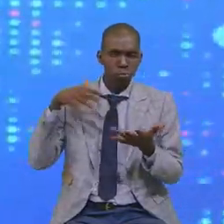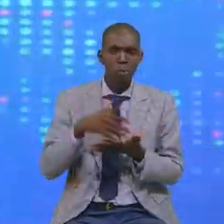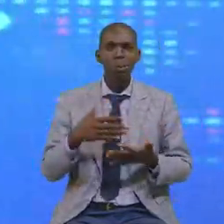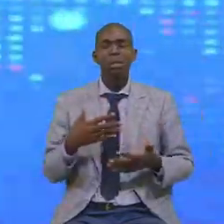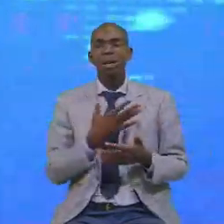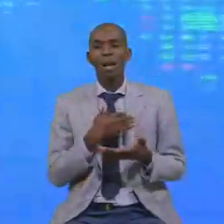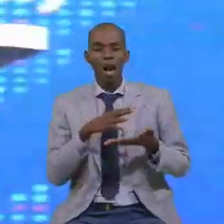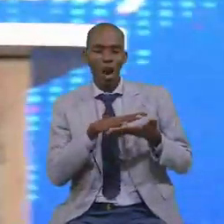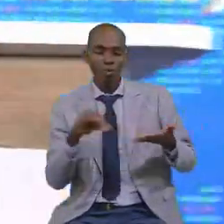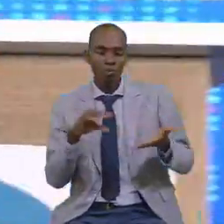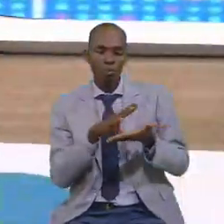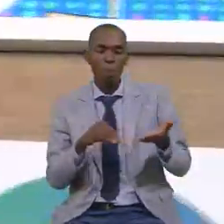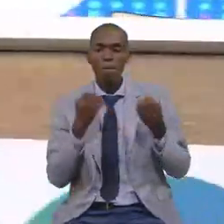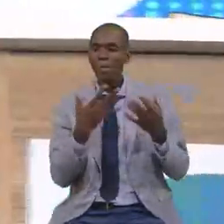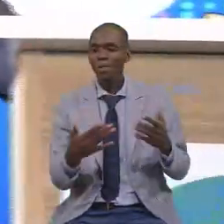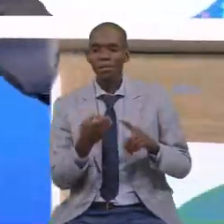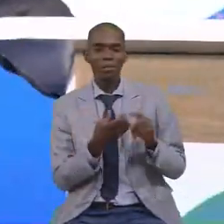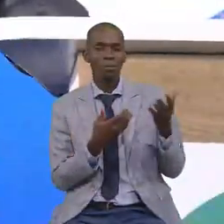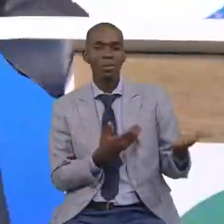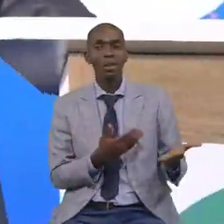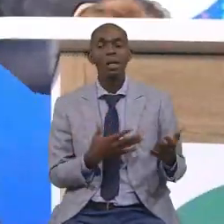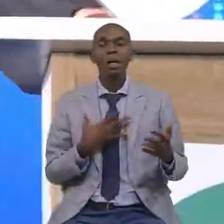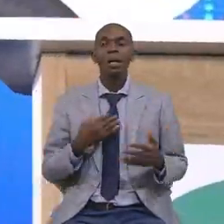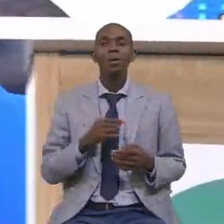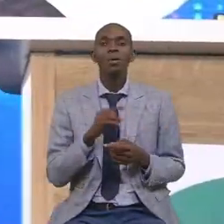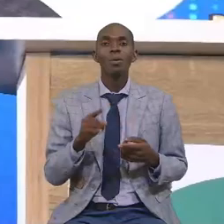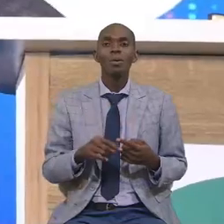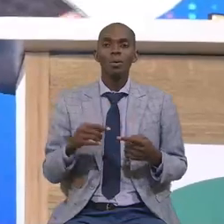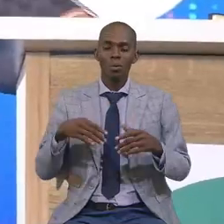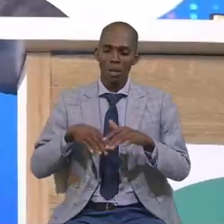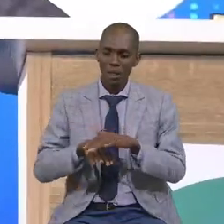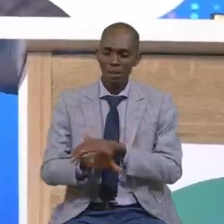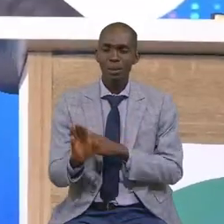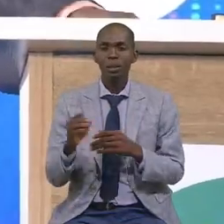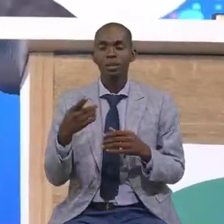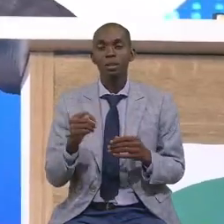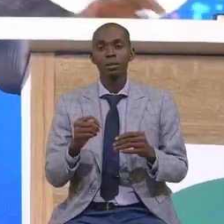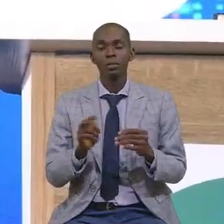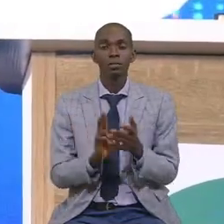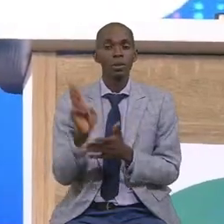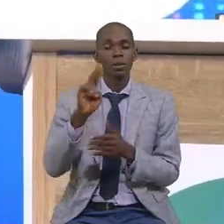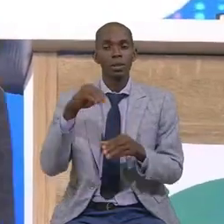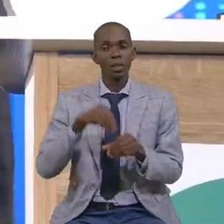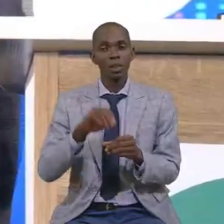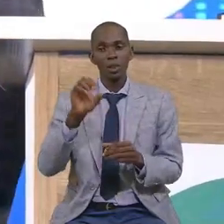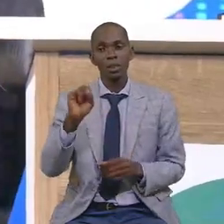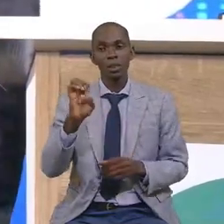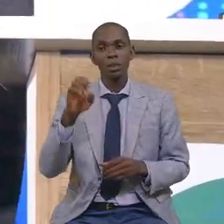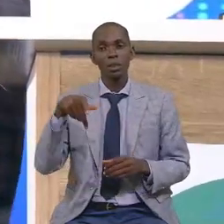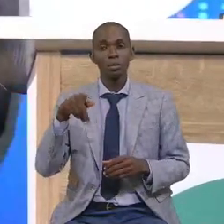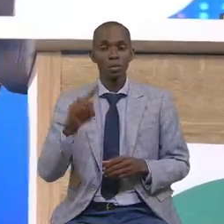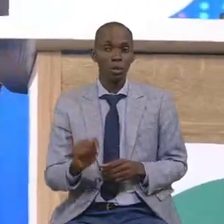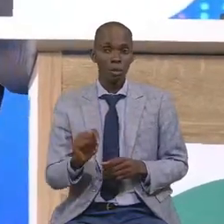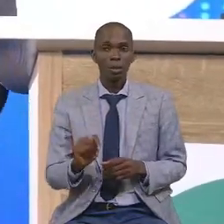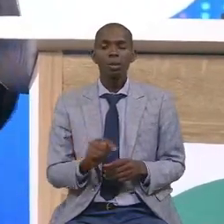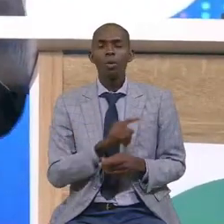things there. And then we entered in September. When the lecturer came, what he was